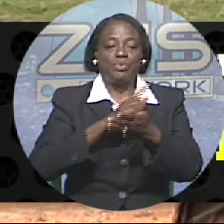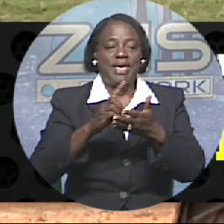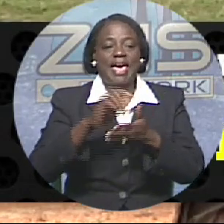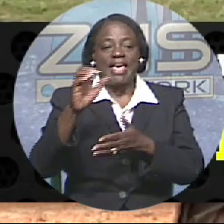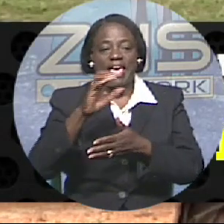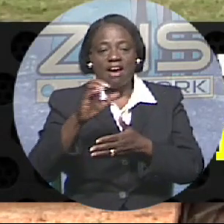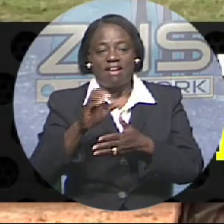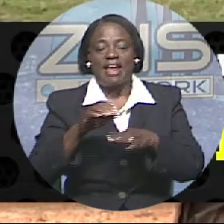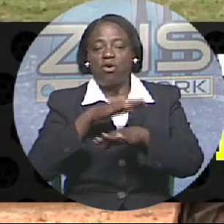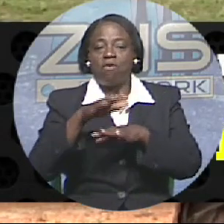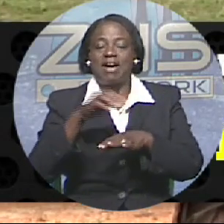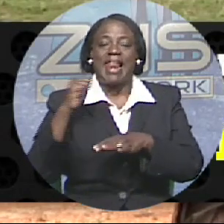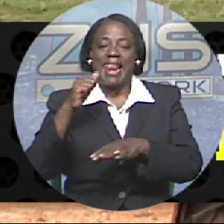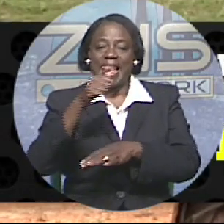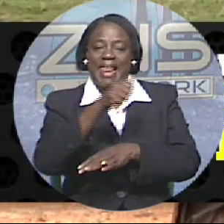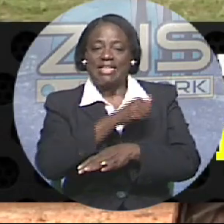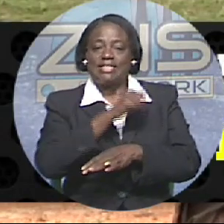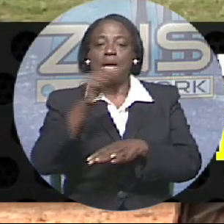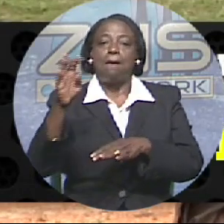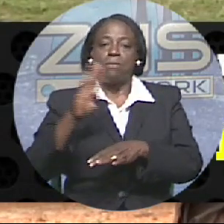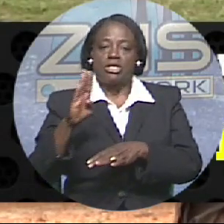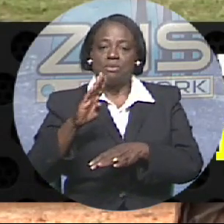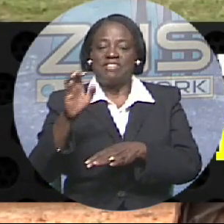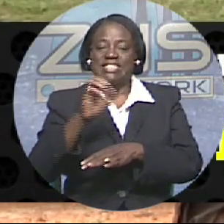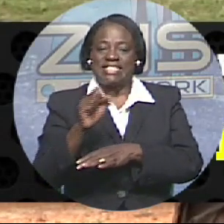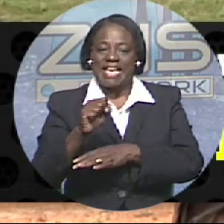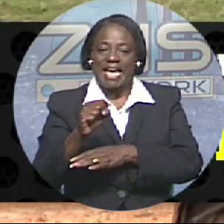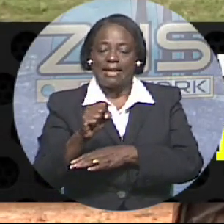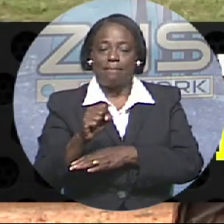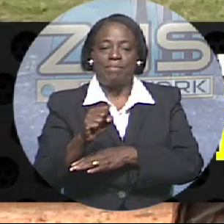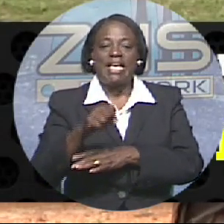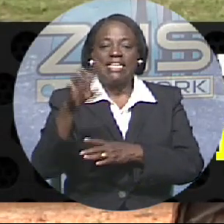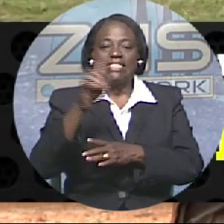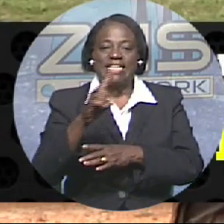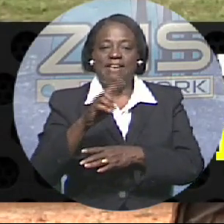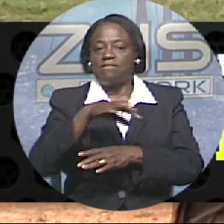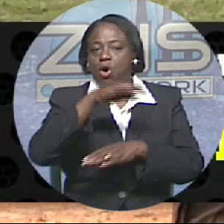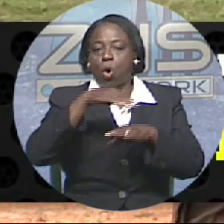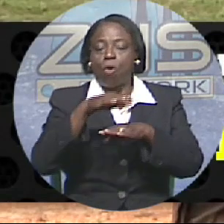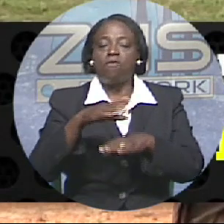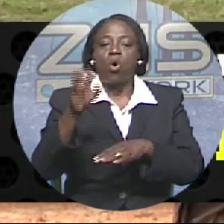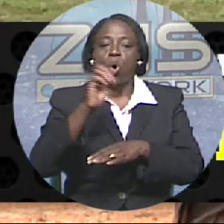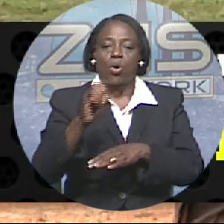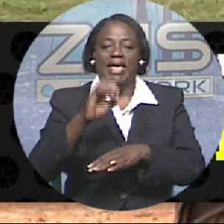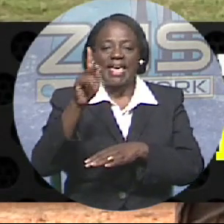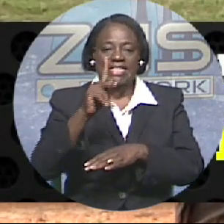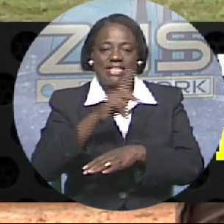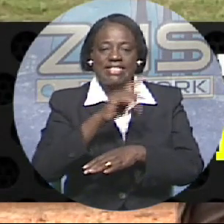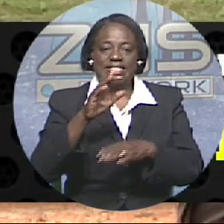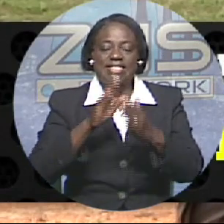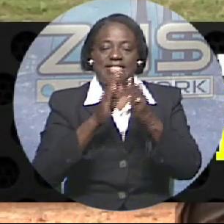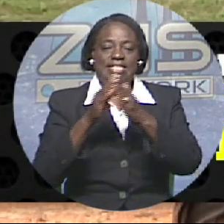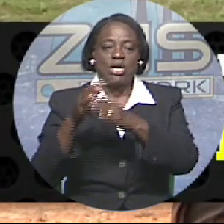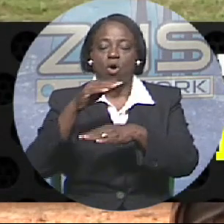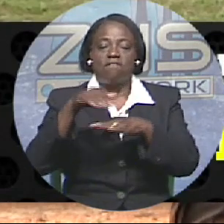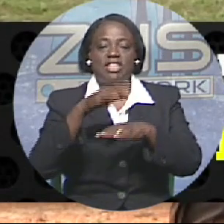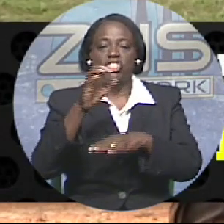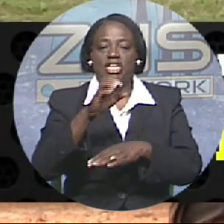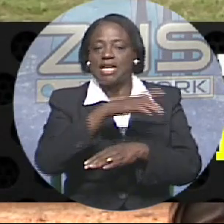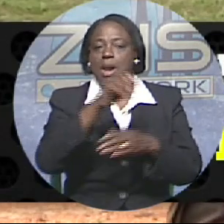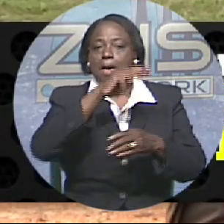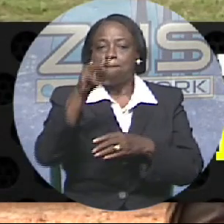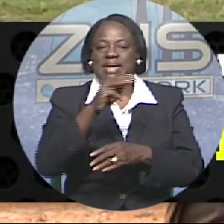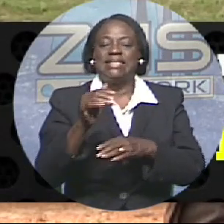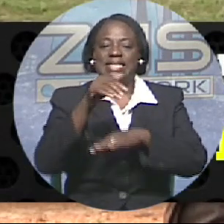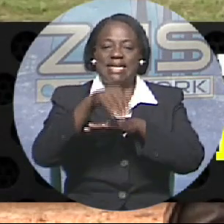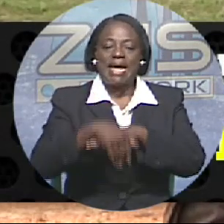Atlanta. I like Baltimore to go down to Seattle. I also like Denver over Oakland, Kansas City to beat the Chargers, and on Monday night I'm